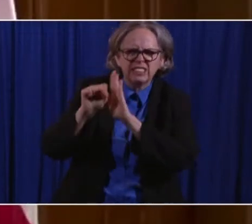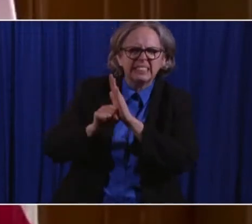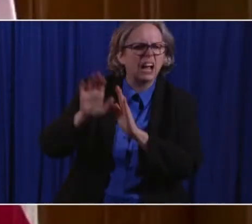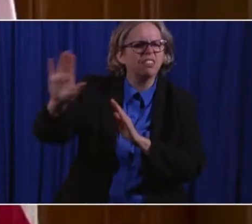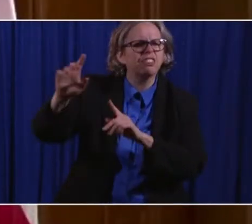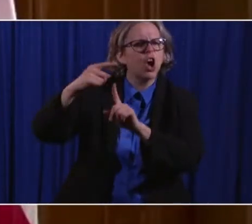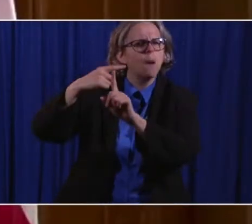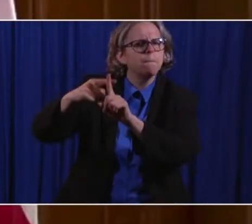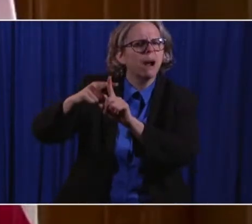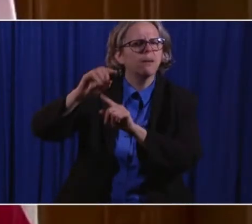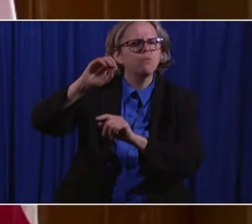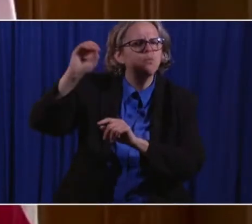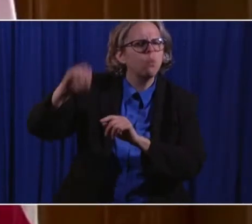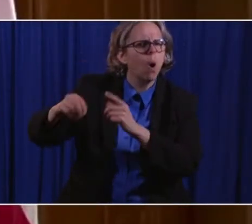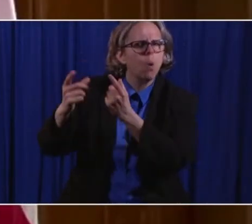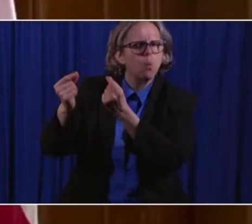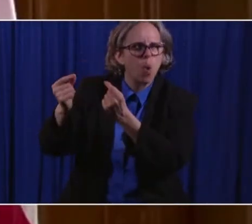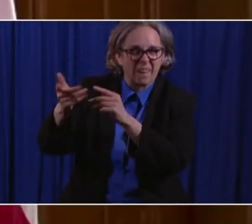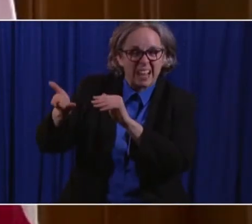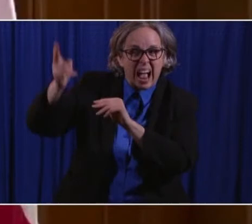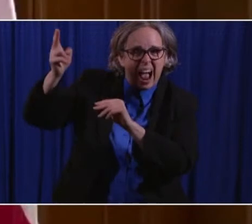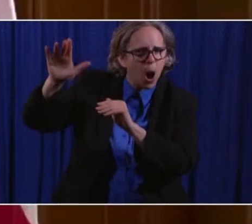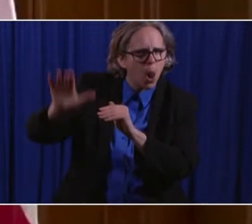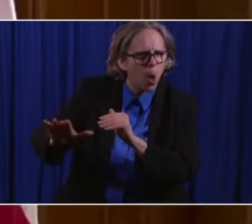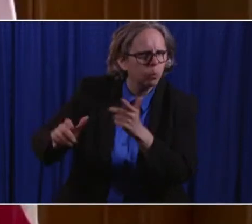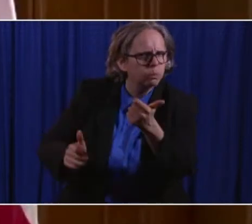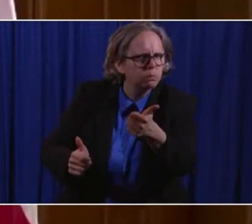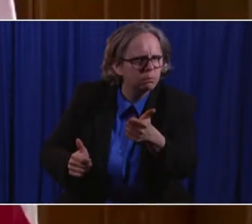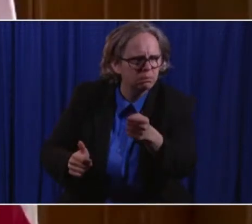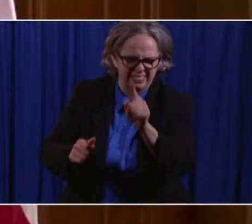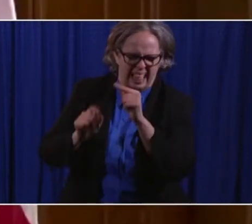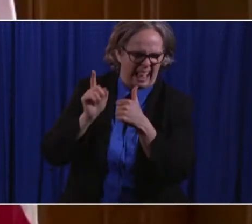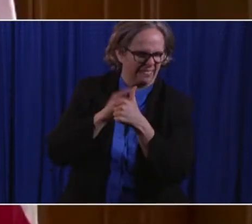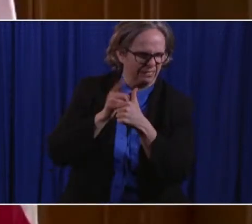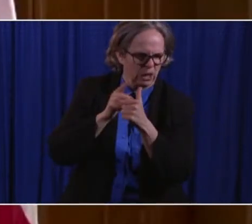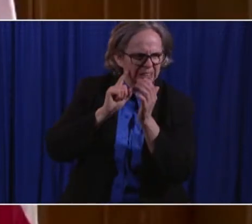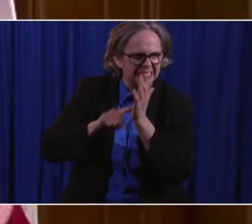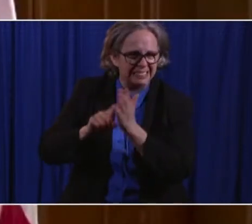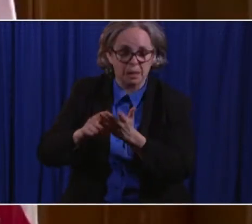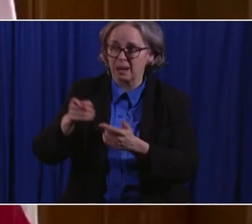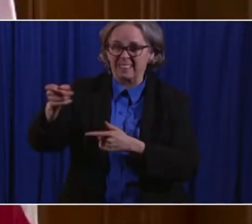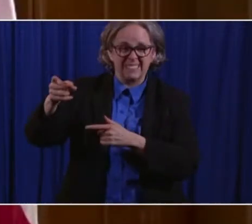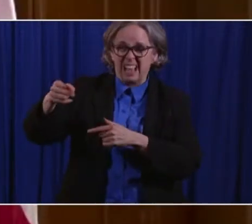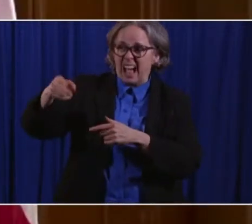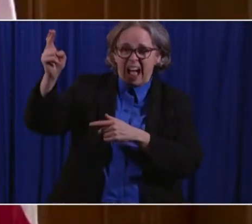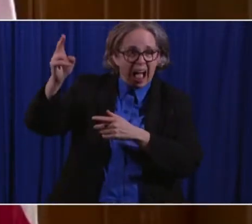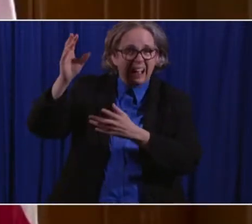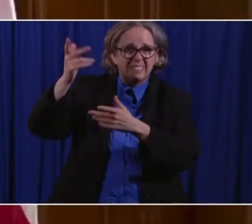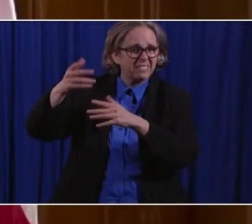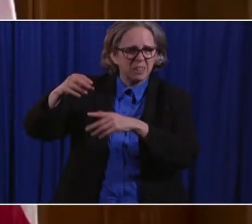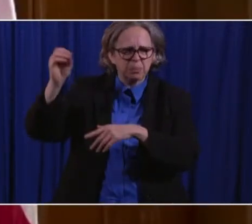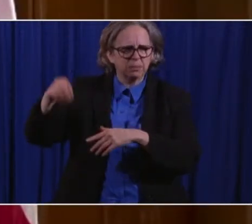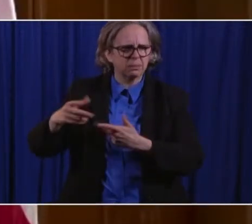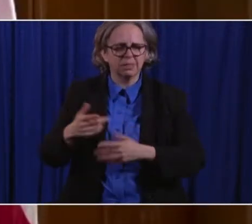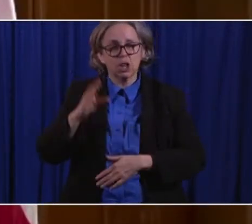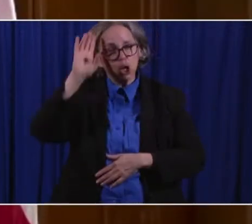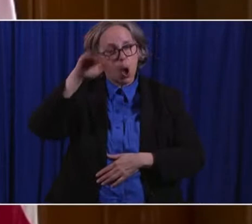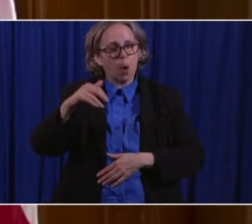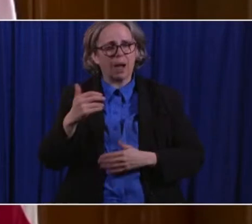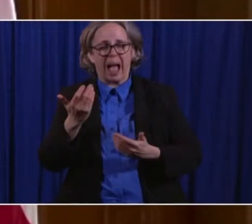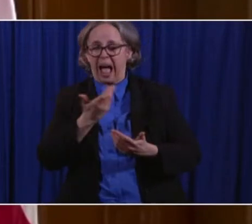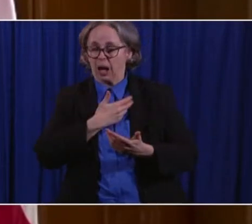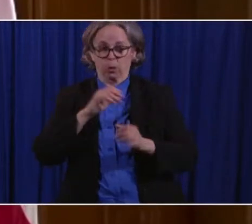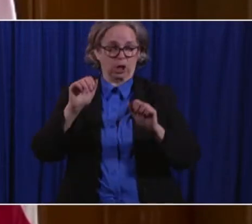that's going to tell you is, what the odds are of you coming down with the COVID, or at least